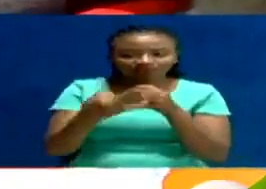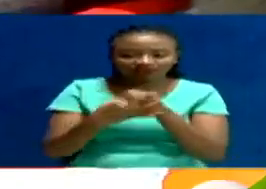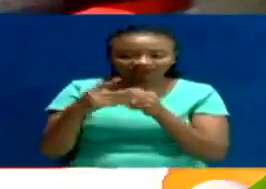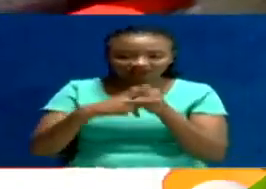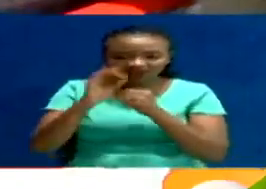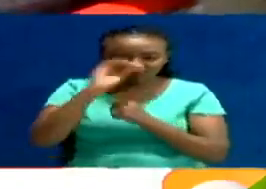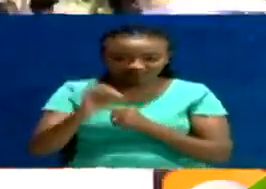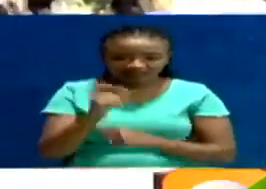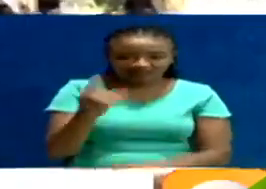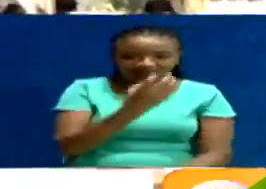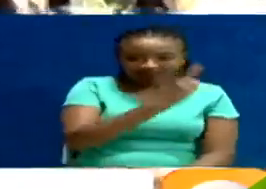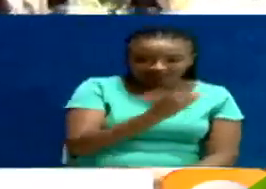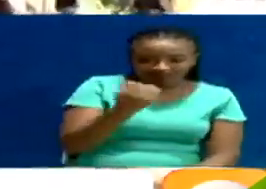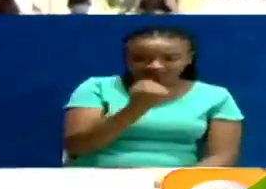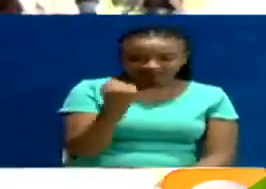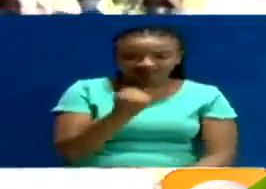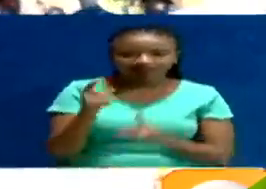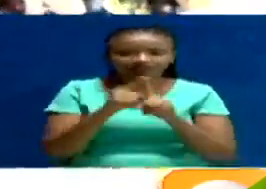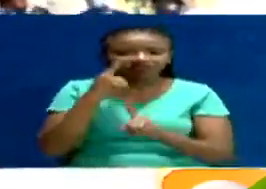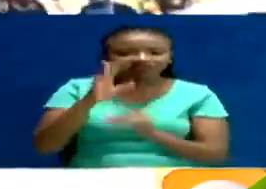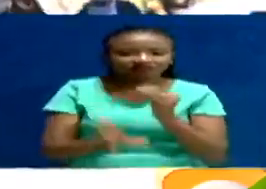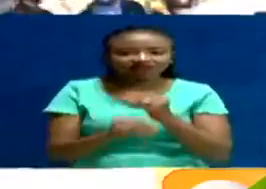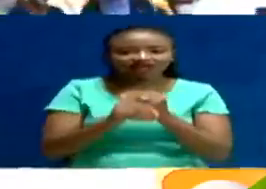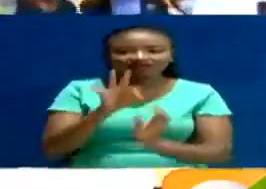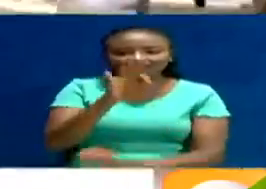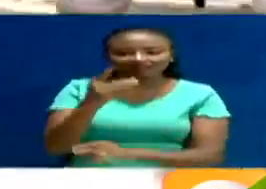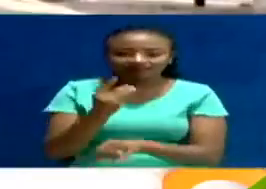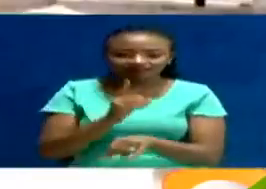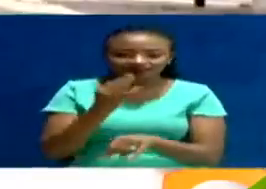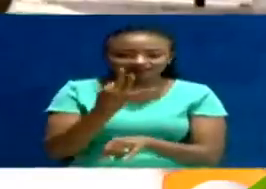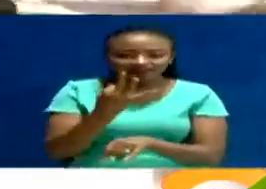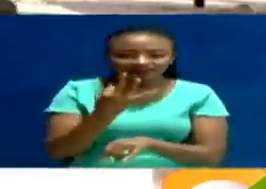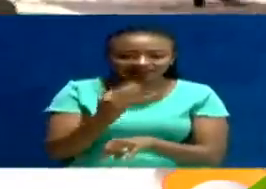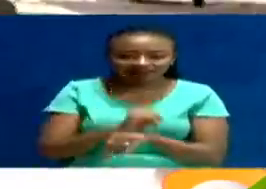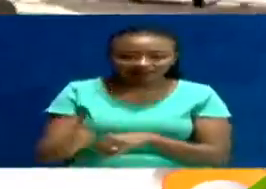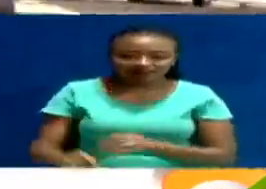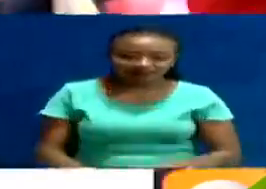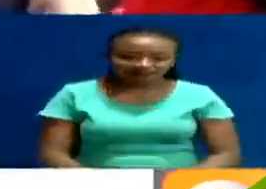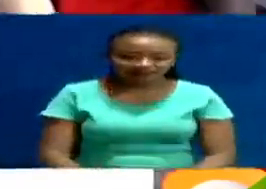and May 2021, which saw the price of petrol increase by about 3 shillings.